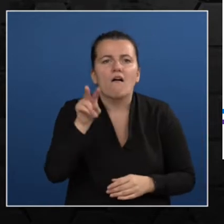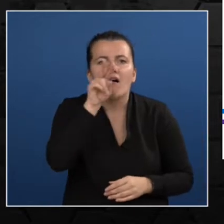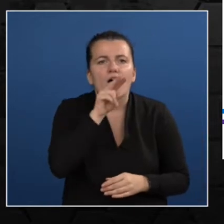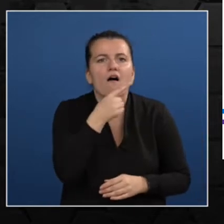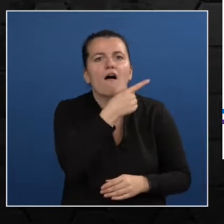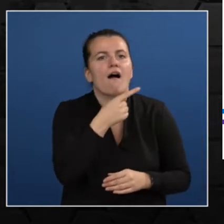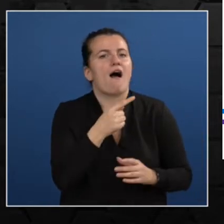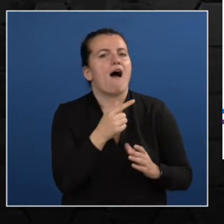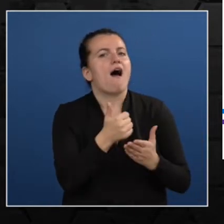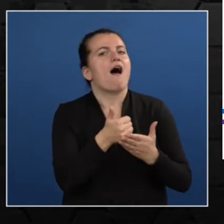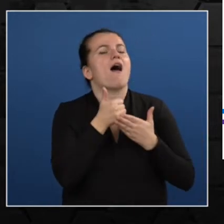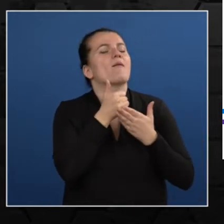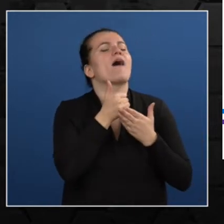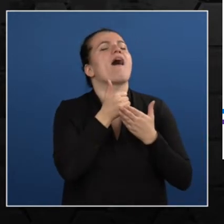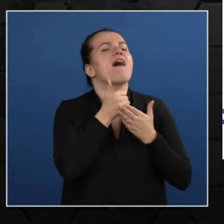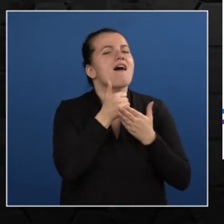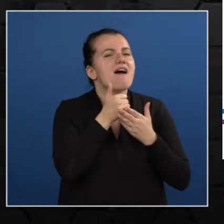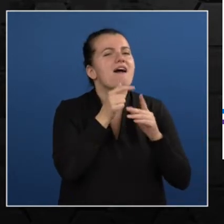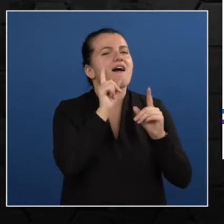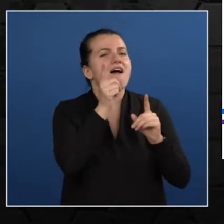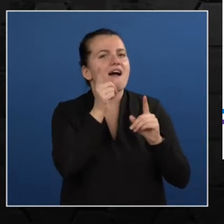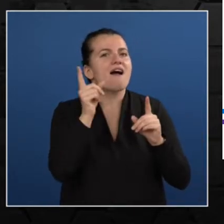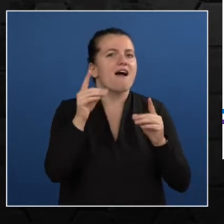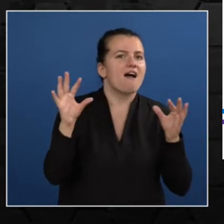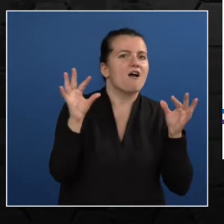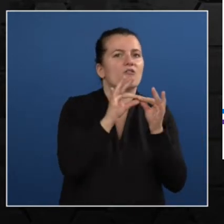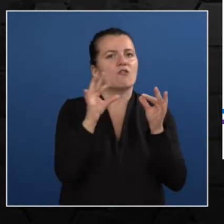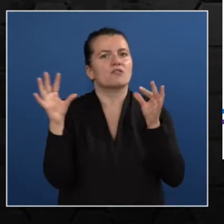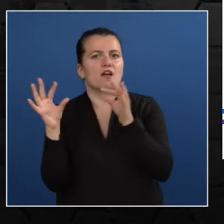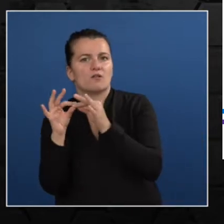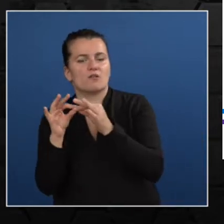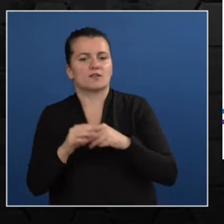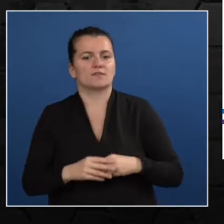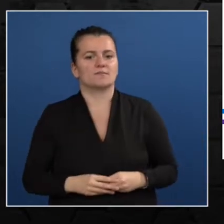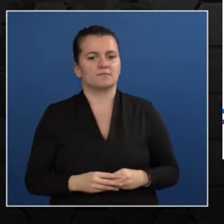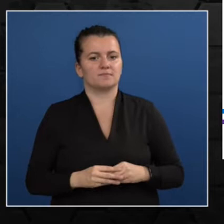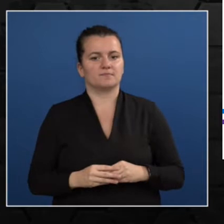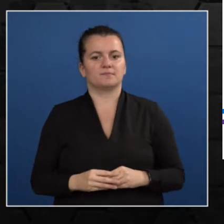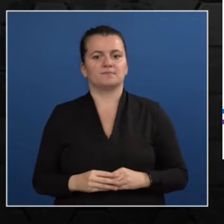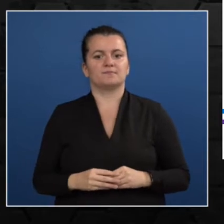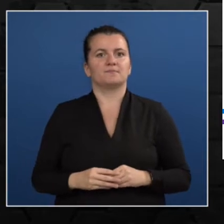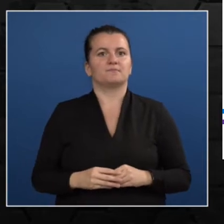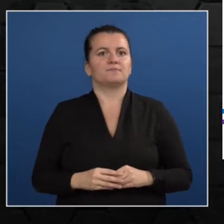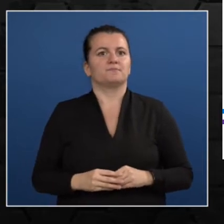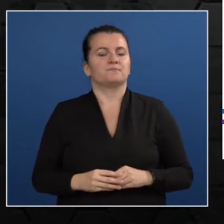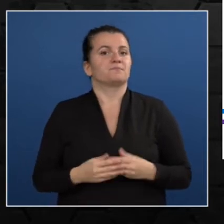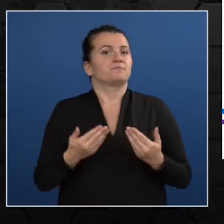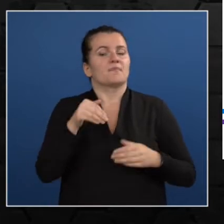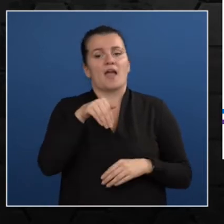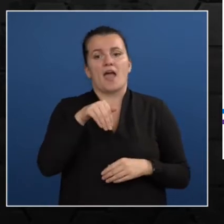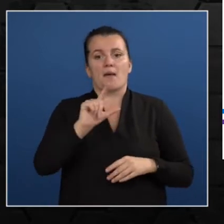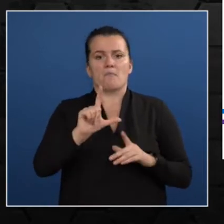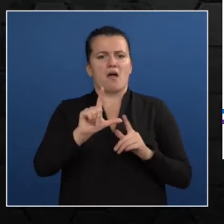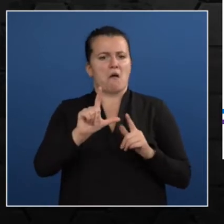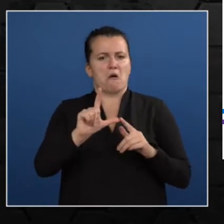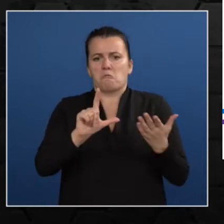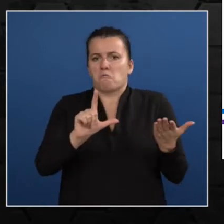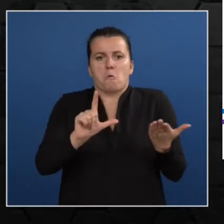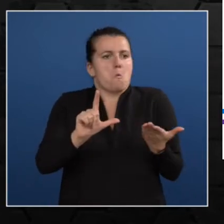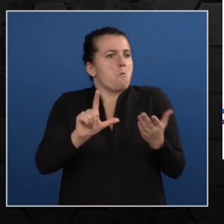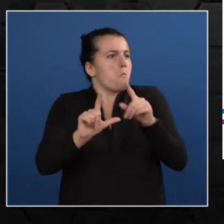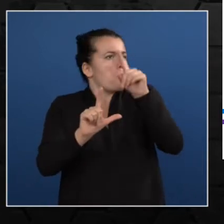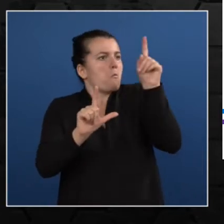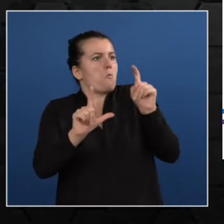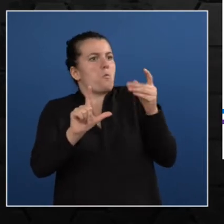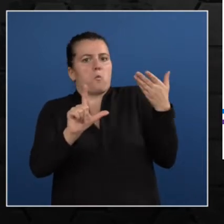Okay, so let me move forward. Now, what can you do in ML? You can you